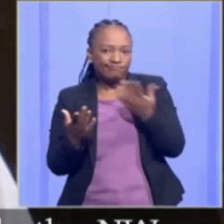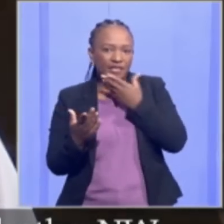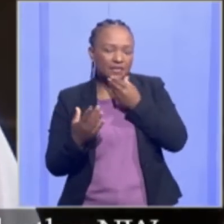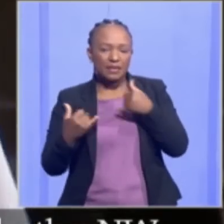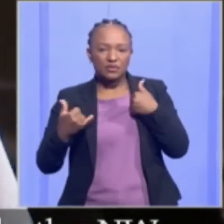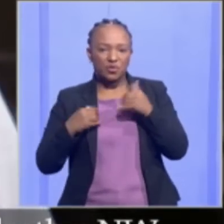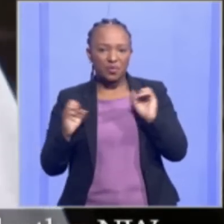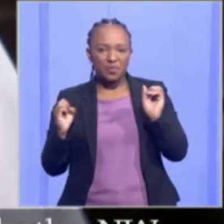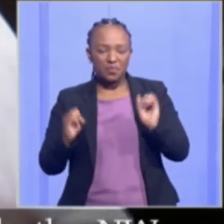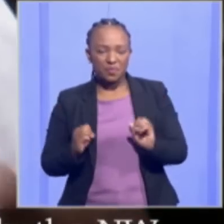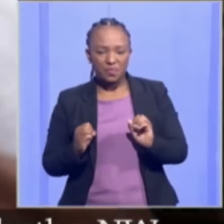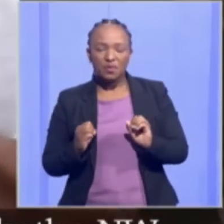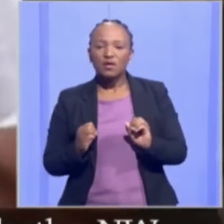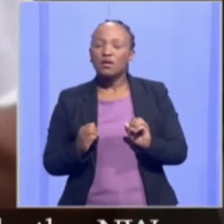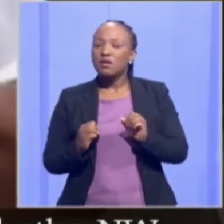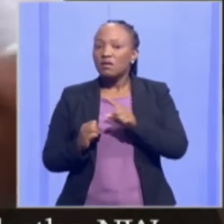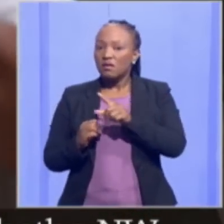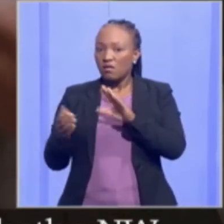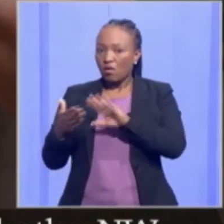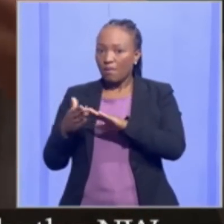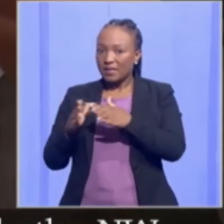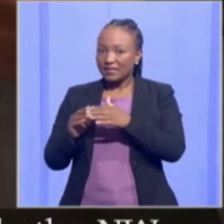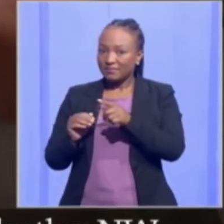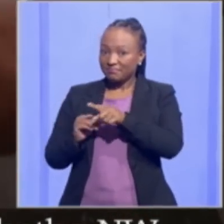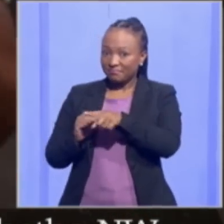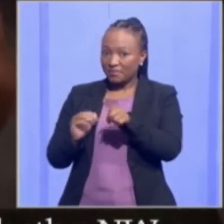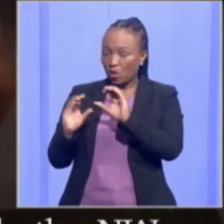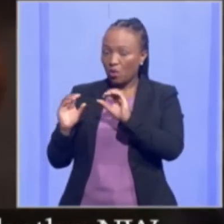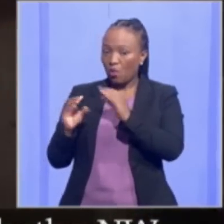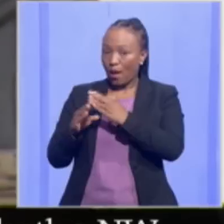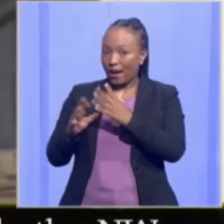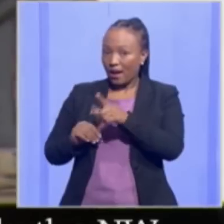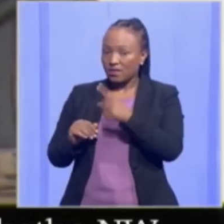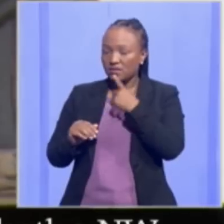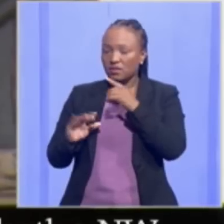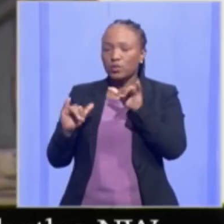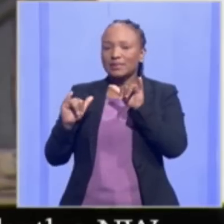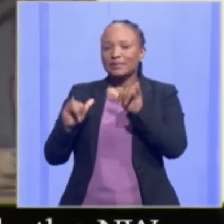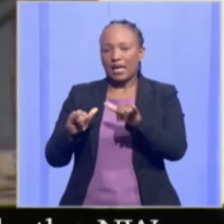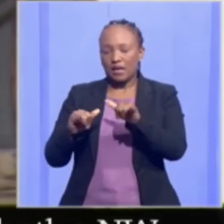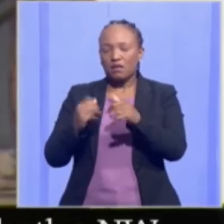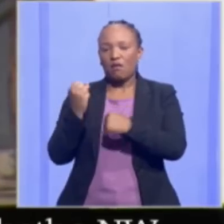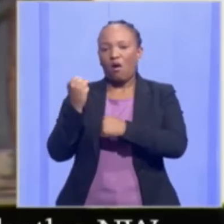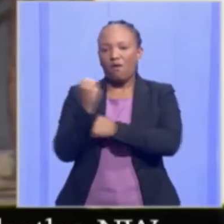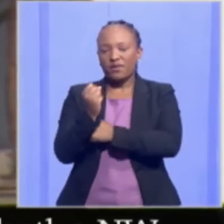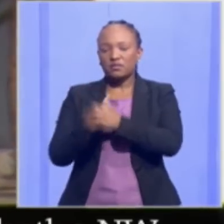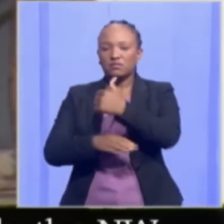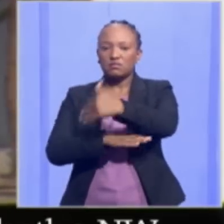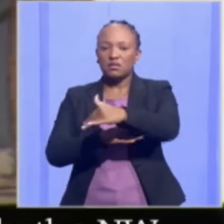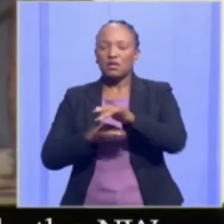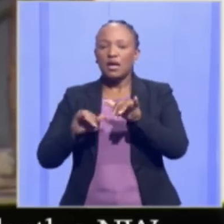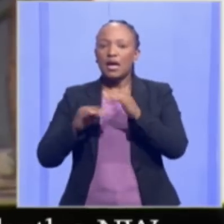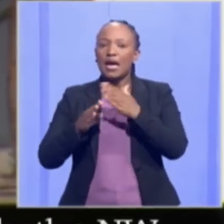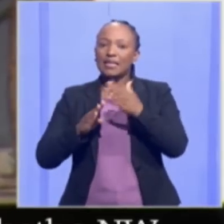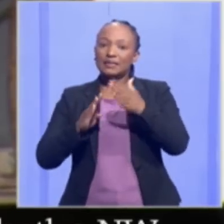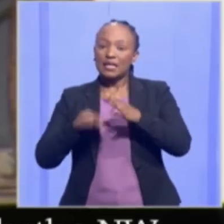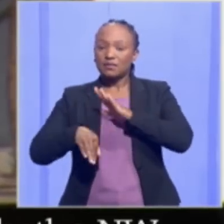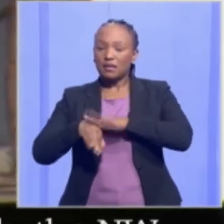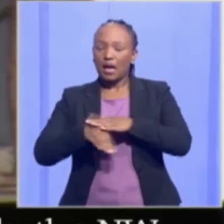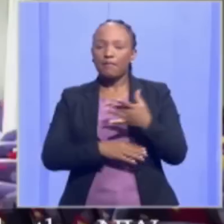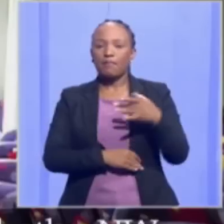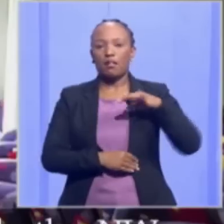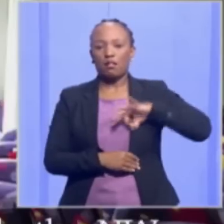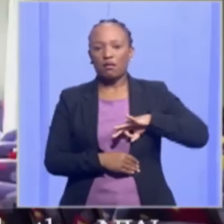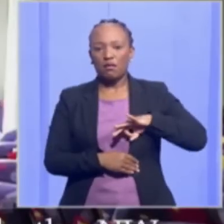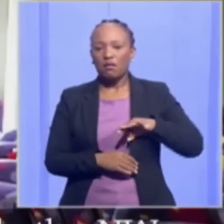emekala gore ba tla dula ka fa ntle ga dikago tsa kokonope molao ya province go fitlhella ba bona dituelo tsa bona. A re nyaga net fela